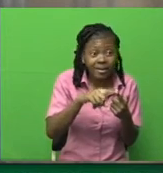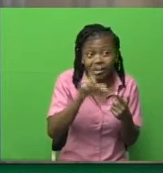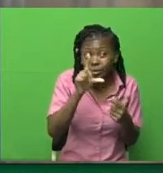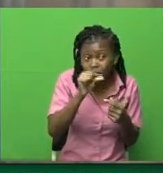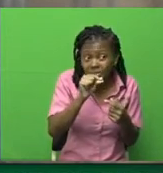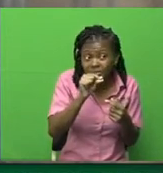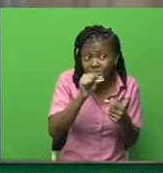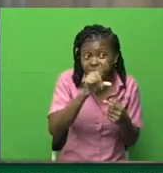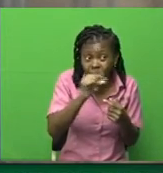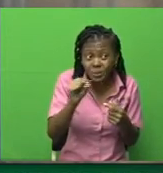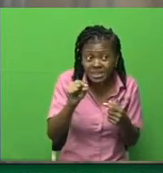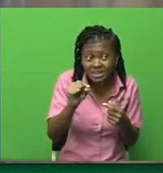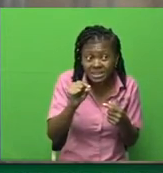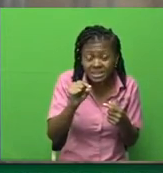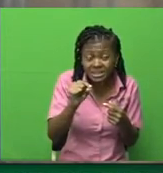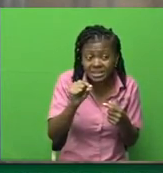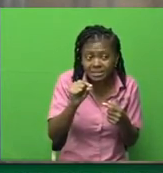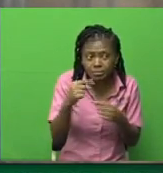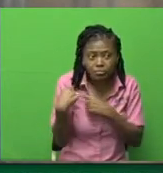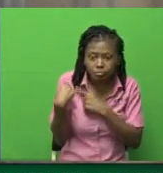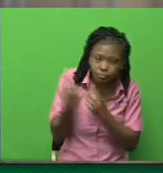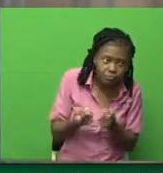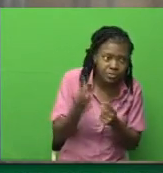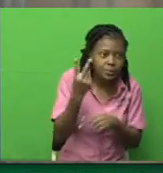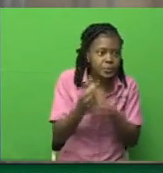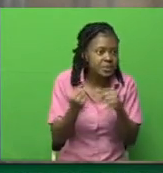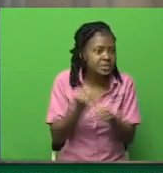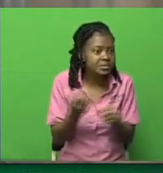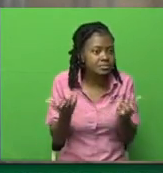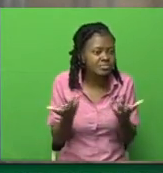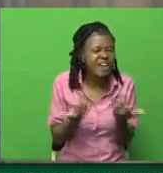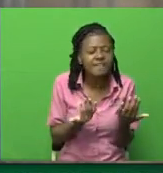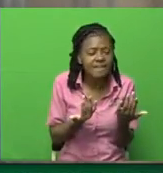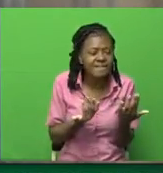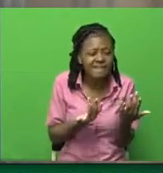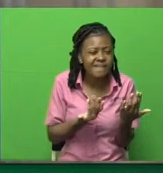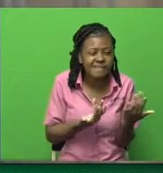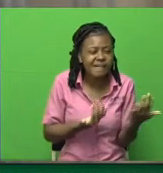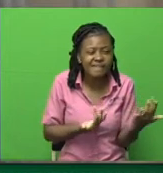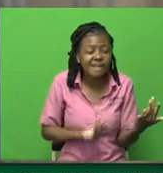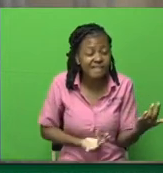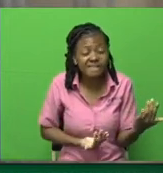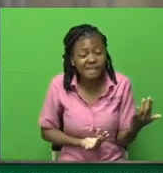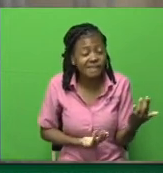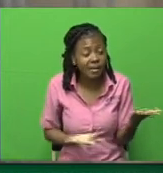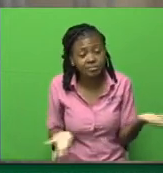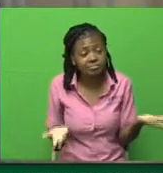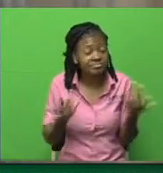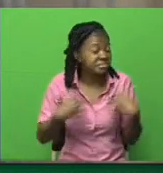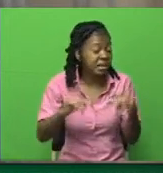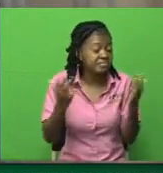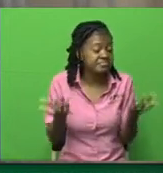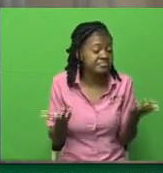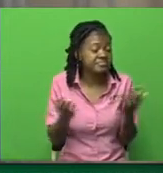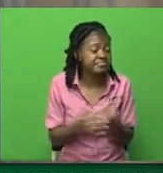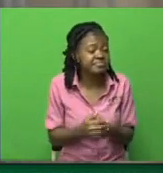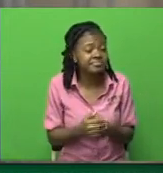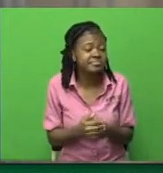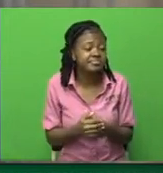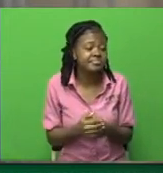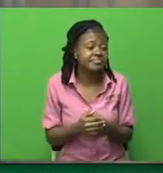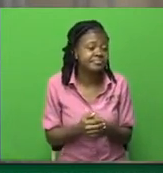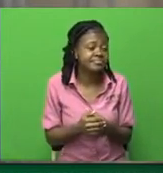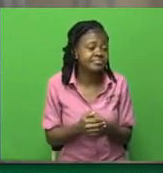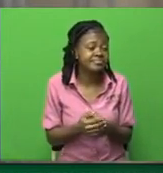almost two years have elapsed and public officers are still awaiting indexing excuse me your